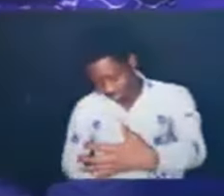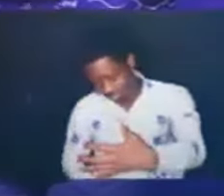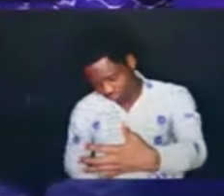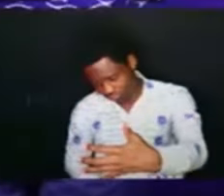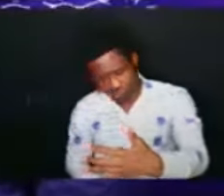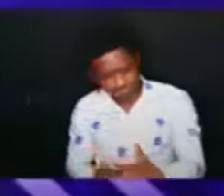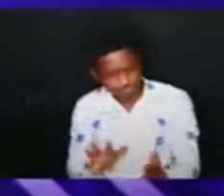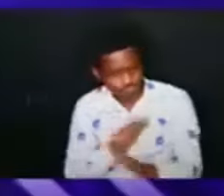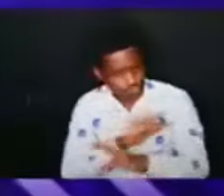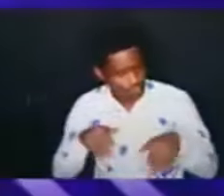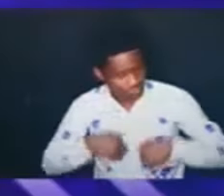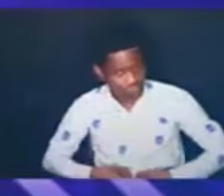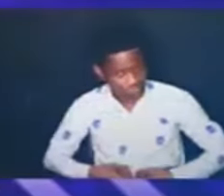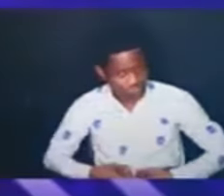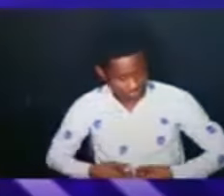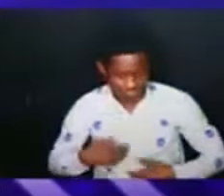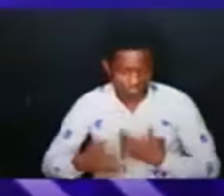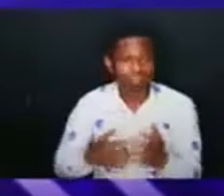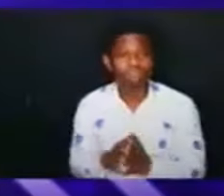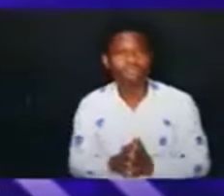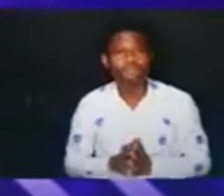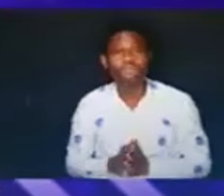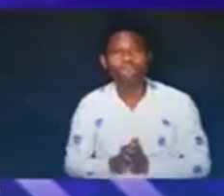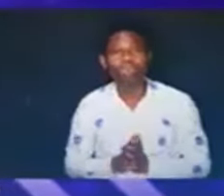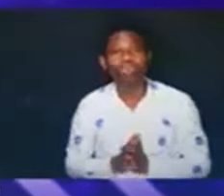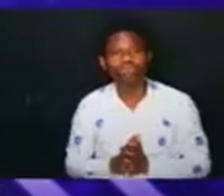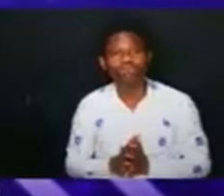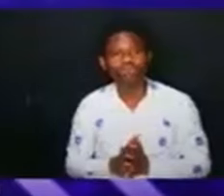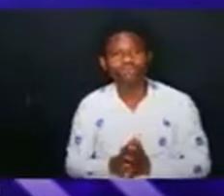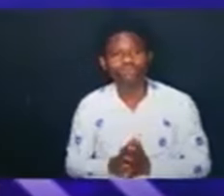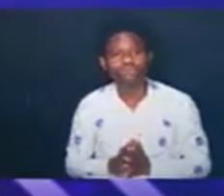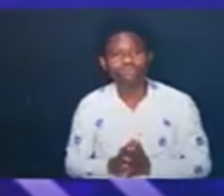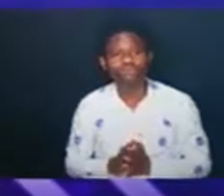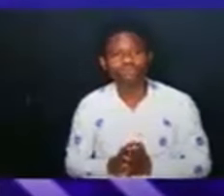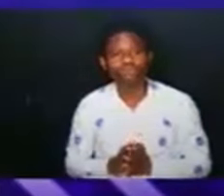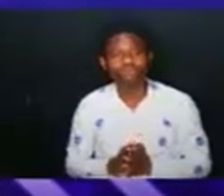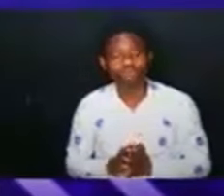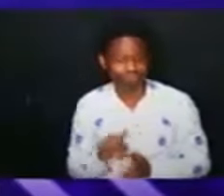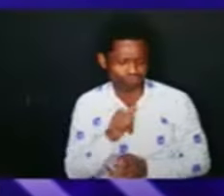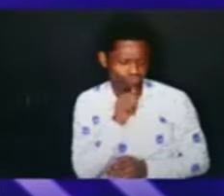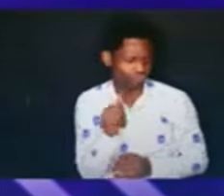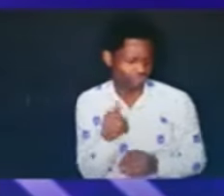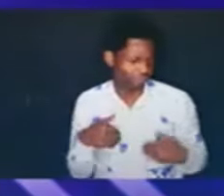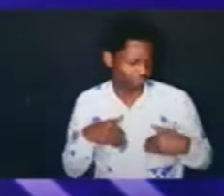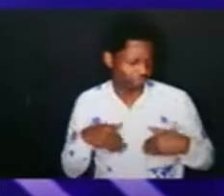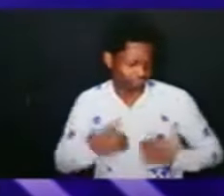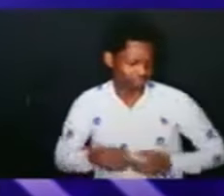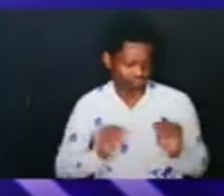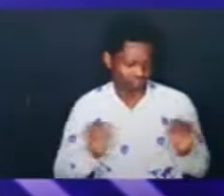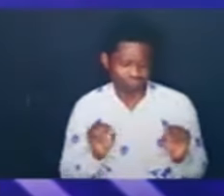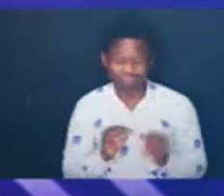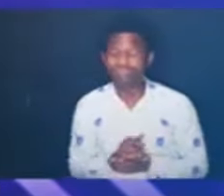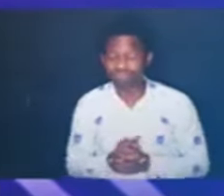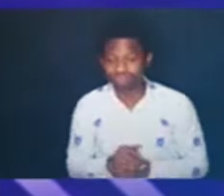I hope you are not tired. Me jidi say wo mre de at all. Somebody say at all